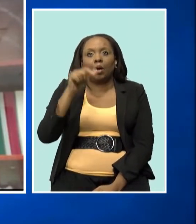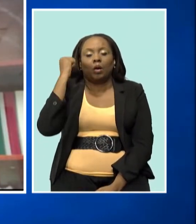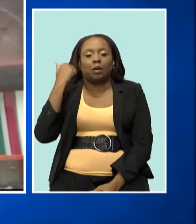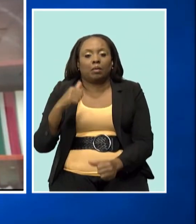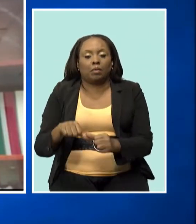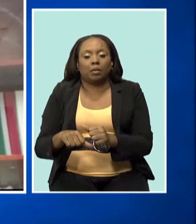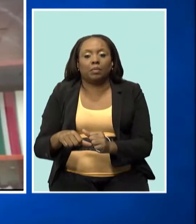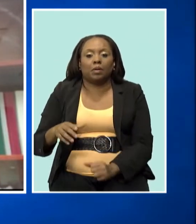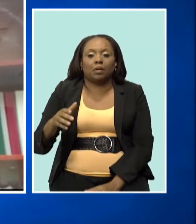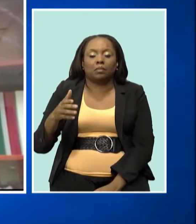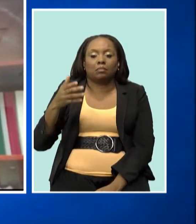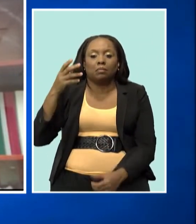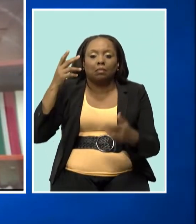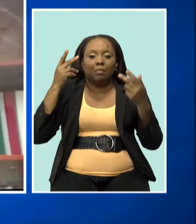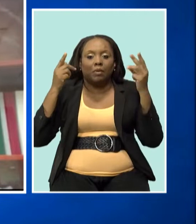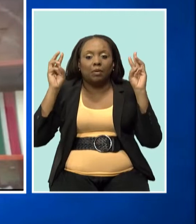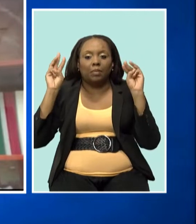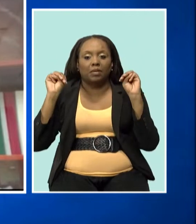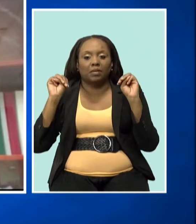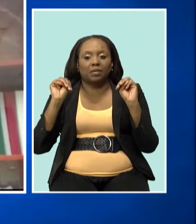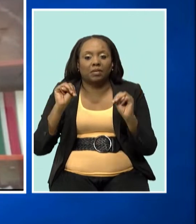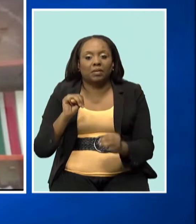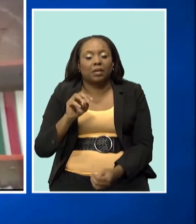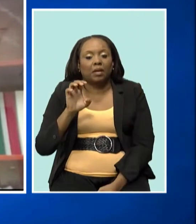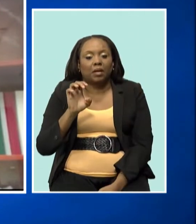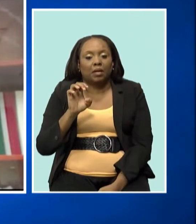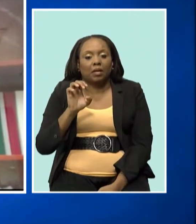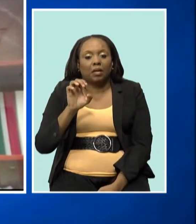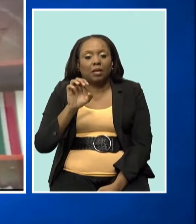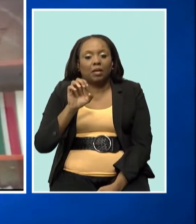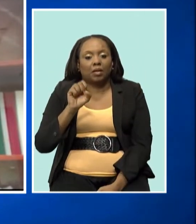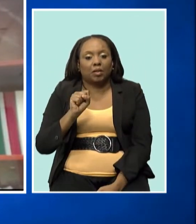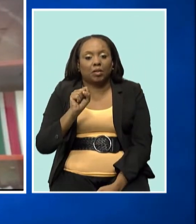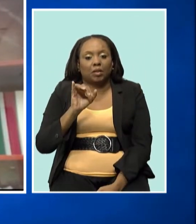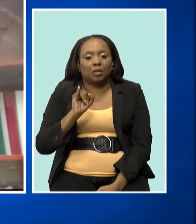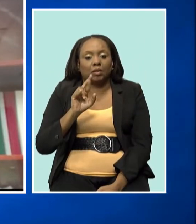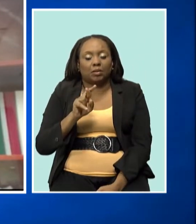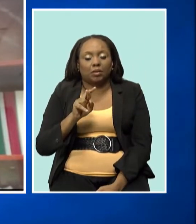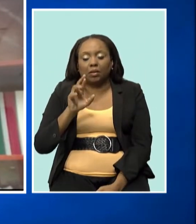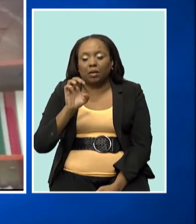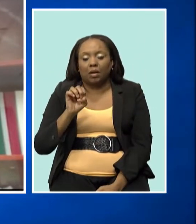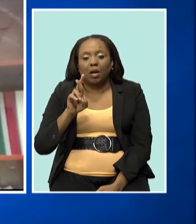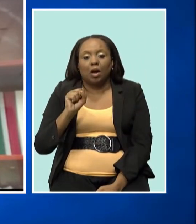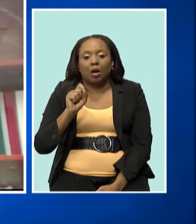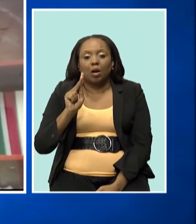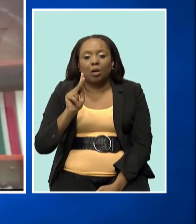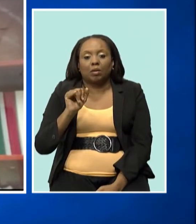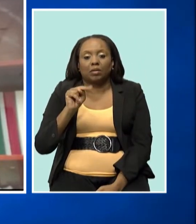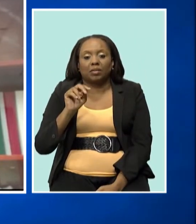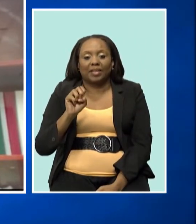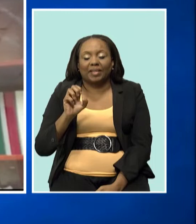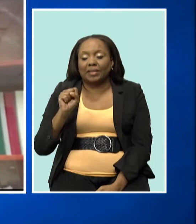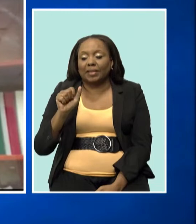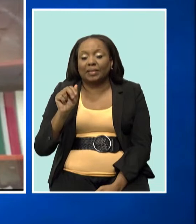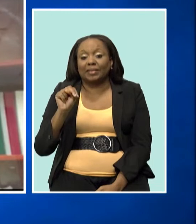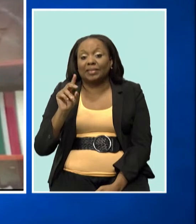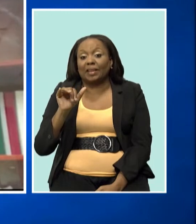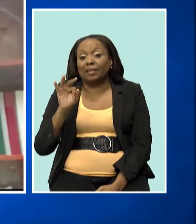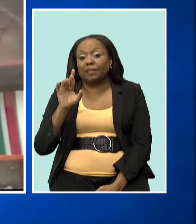and sealed. And in a last-ditch effort, Cavs aimed for the 3, but it was not meant to be. President